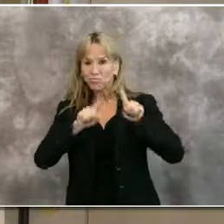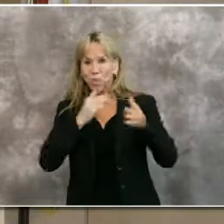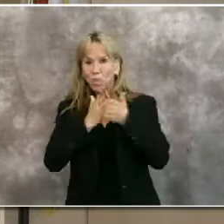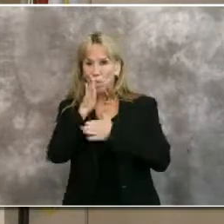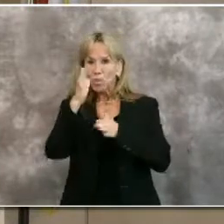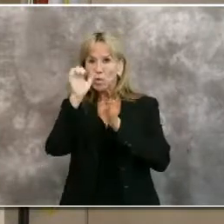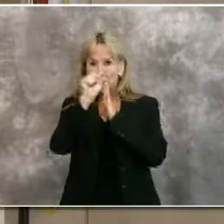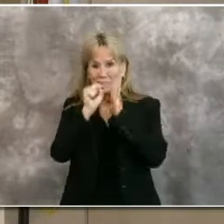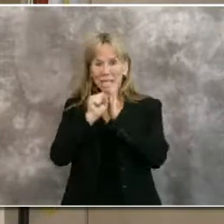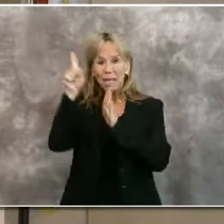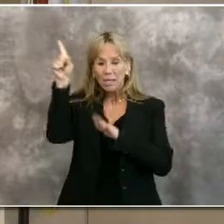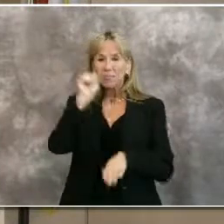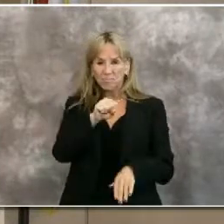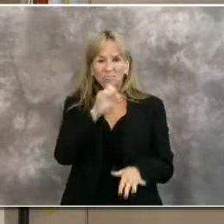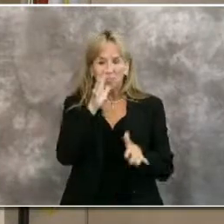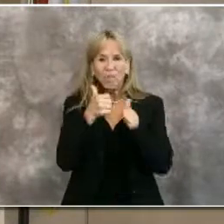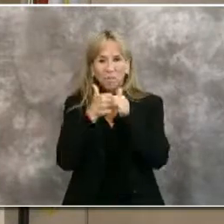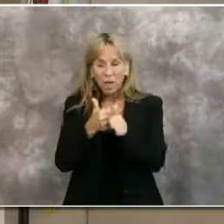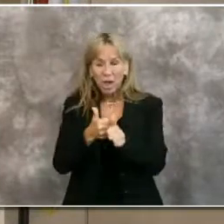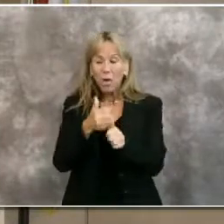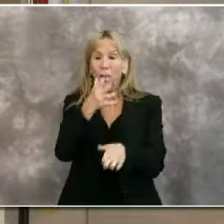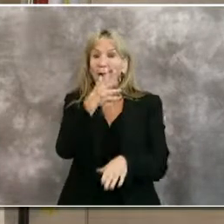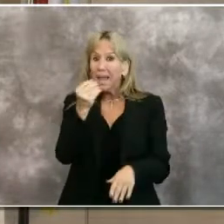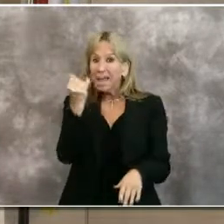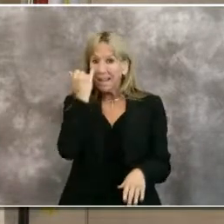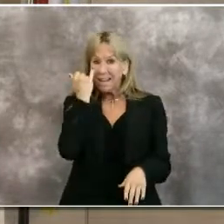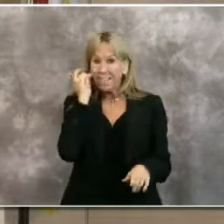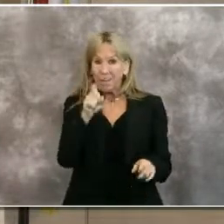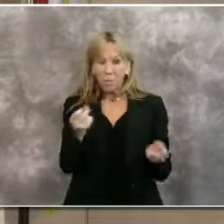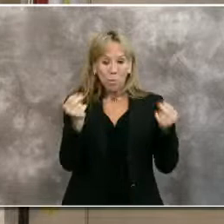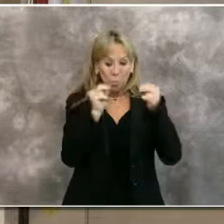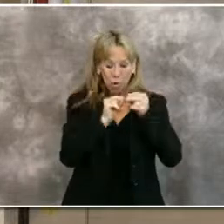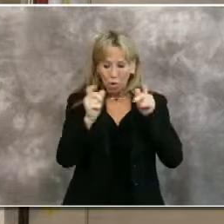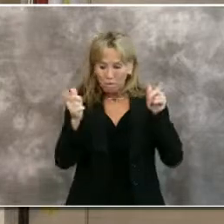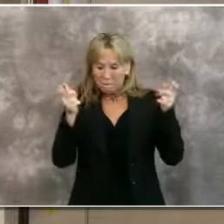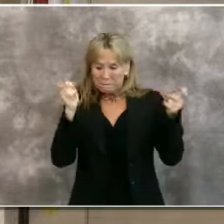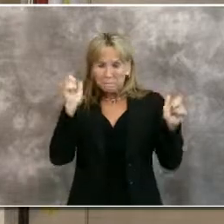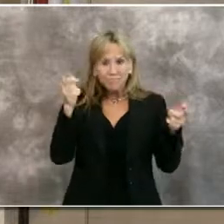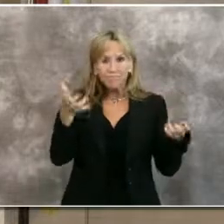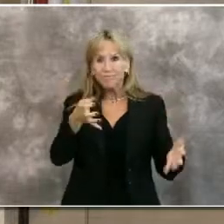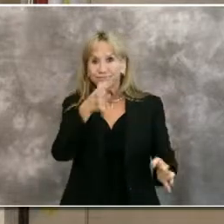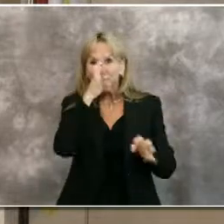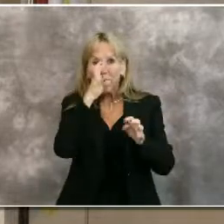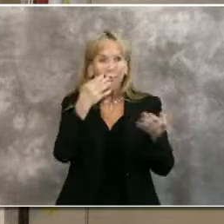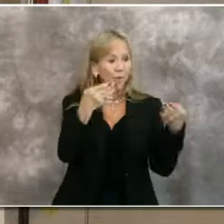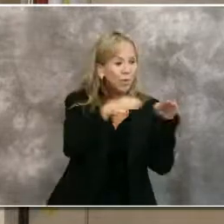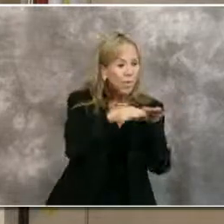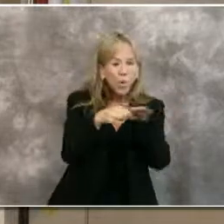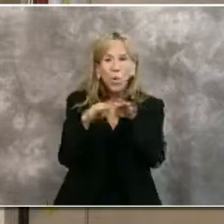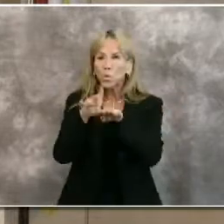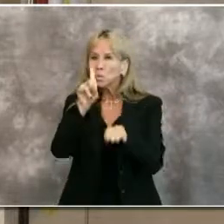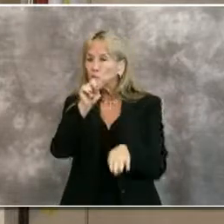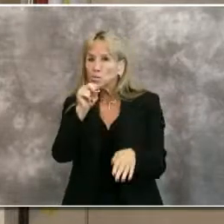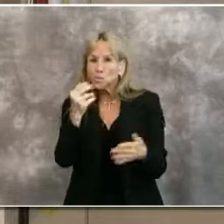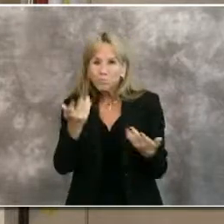statewide, and if we need to do something in terms of closing